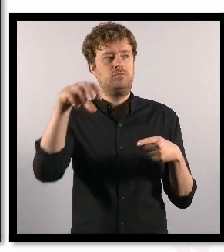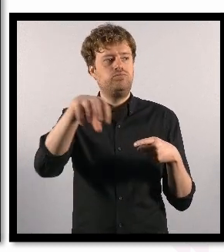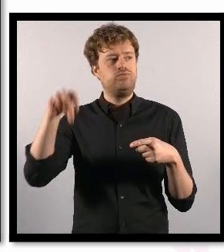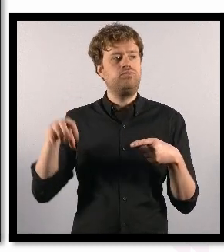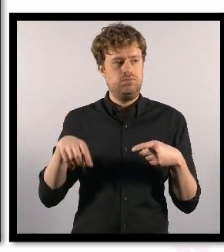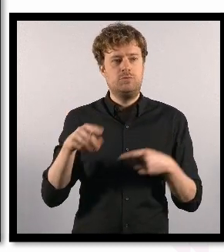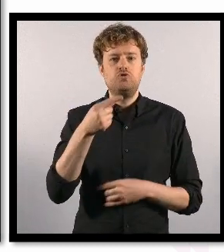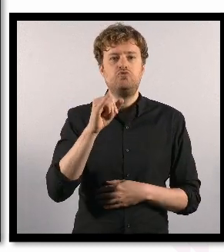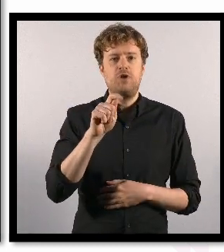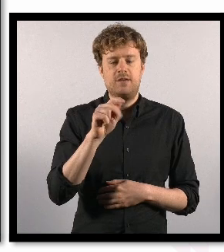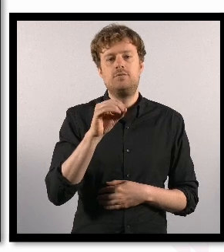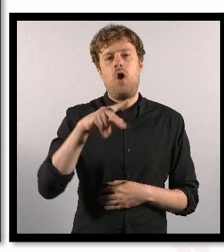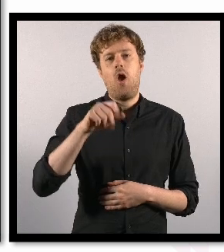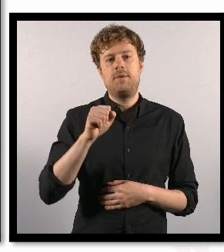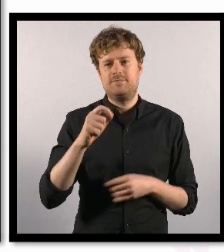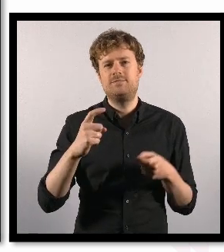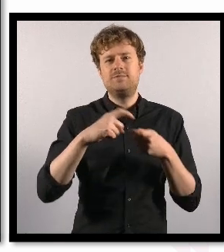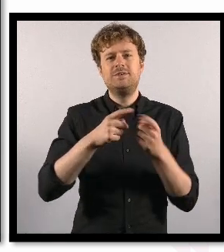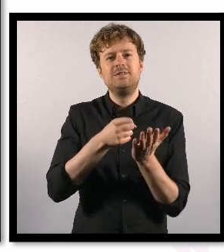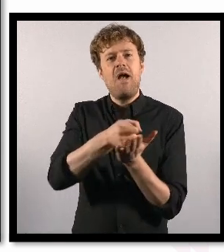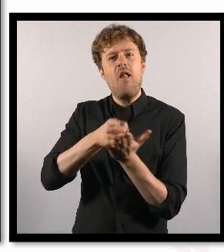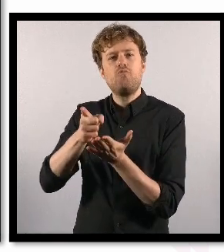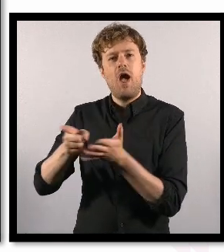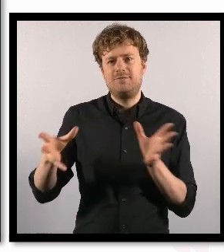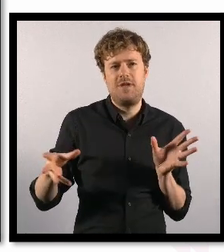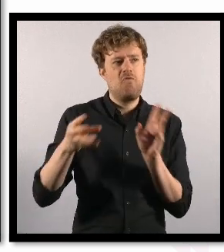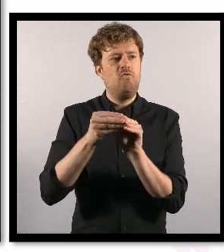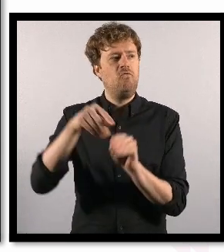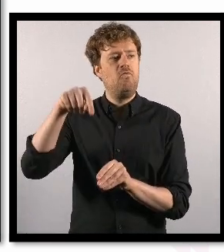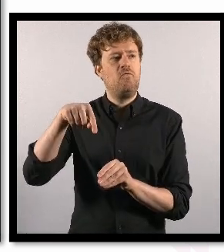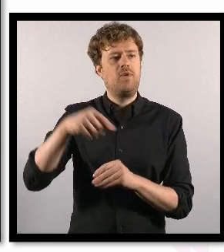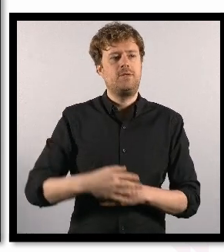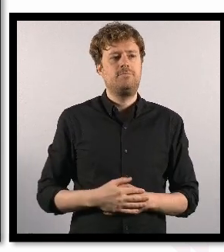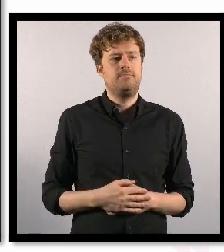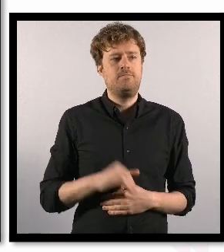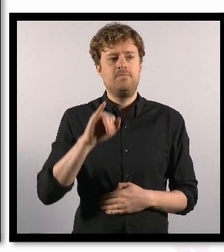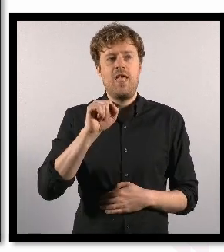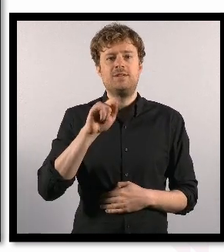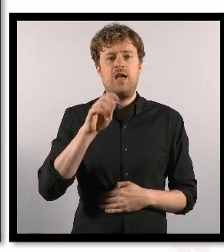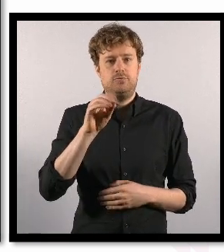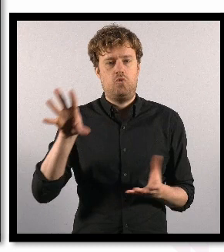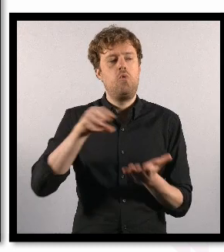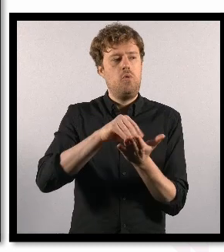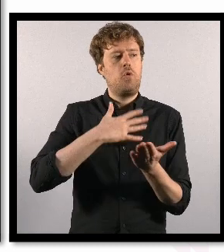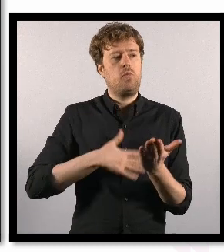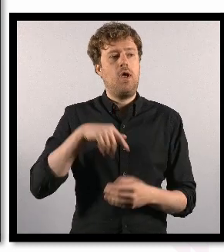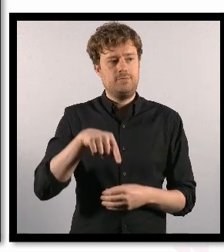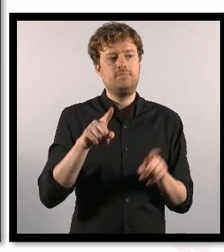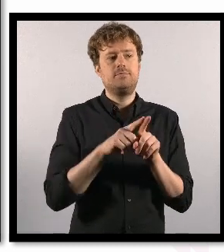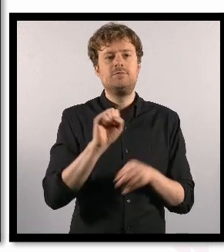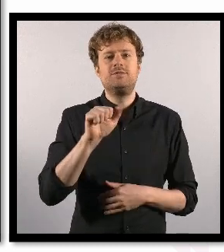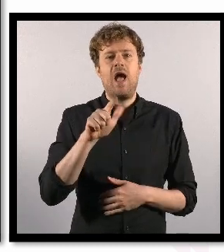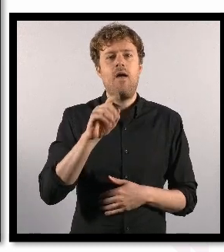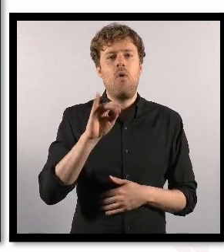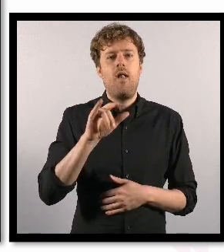shared responsibility model, providing better guardrails for our tenants so that doing the right thing becomes easy, and that the security